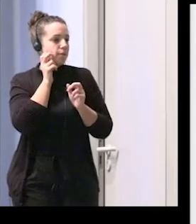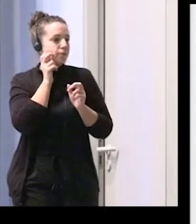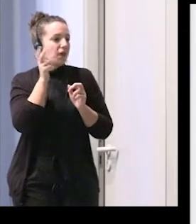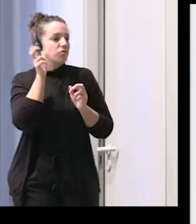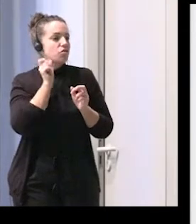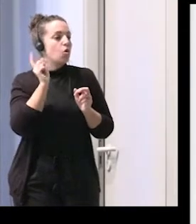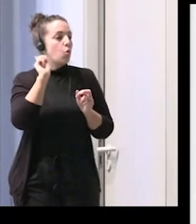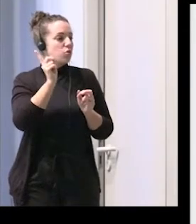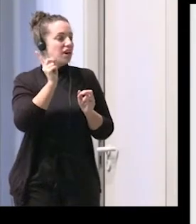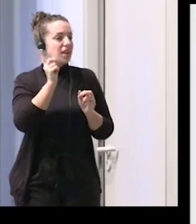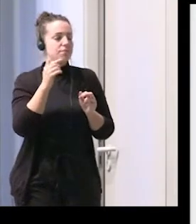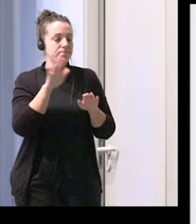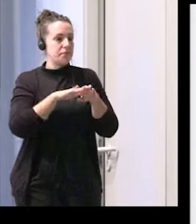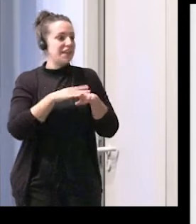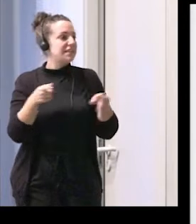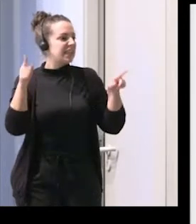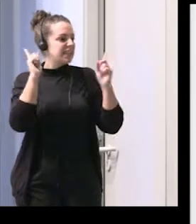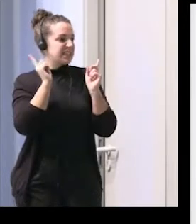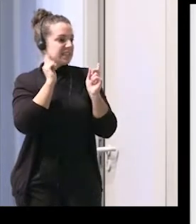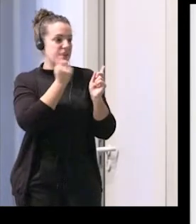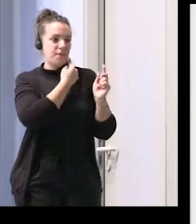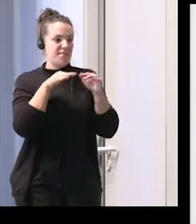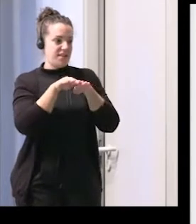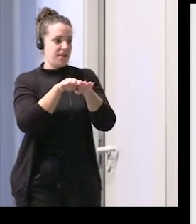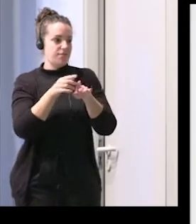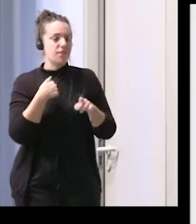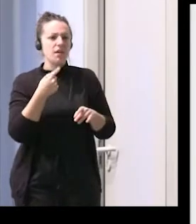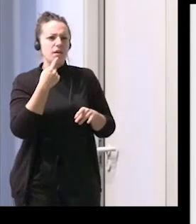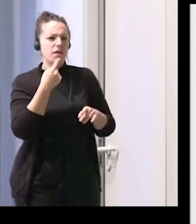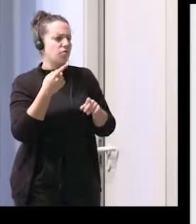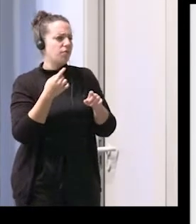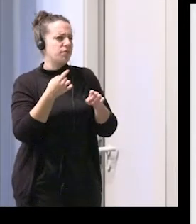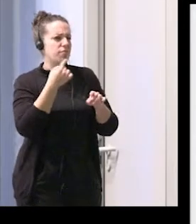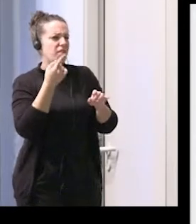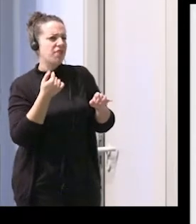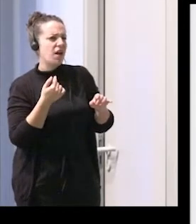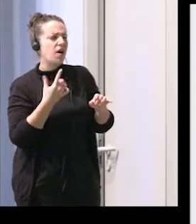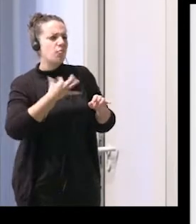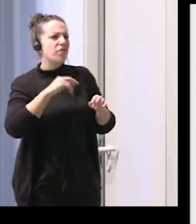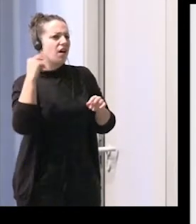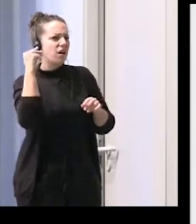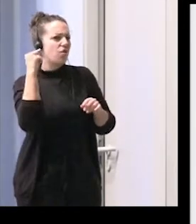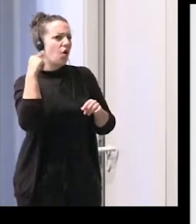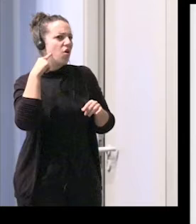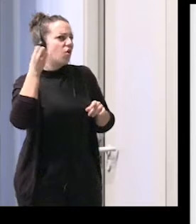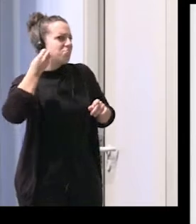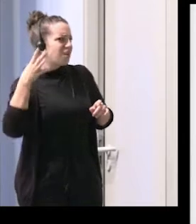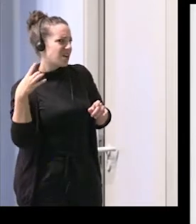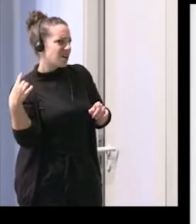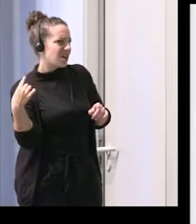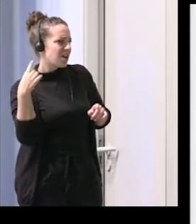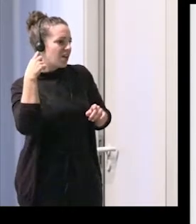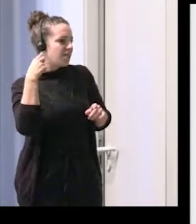what you're talking about. How do you know which ear is a better hearing ear?" And she said, "Well, obviously I hear you in this